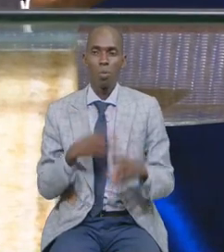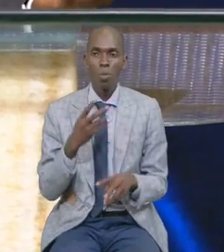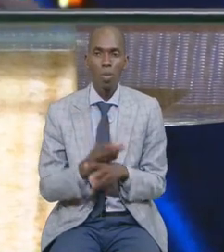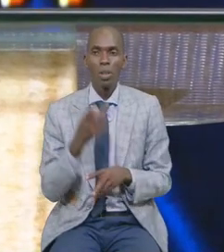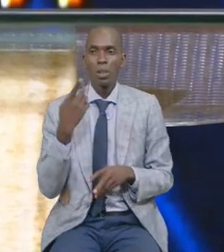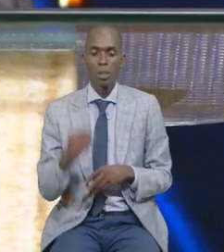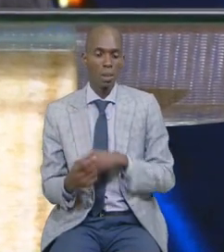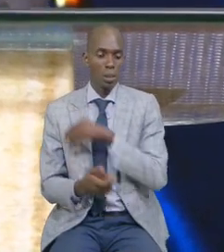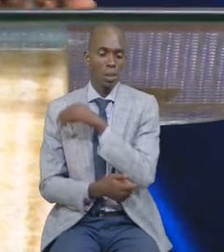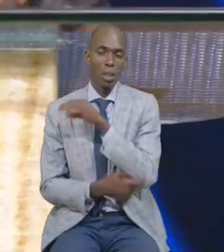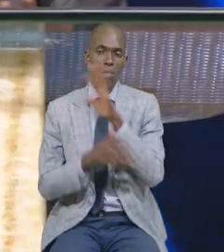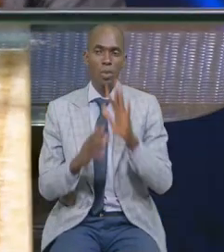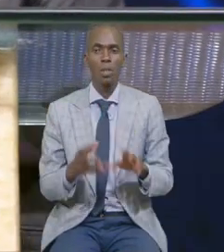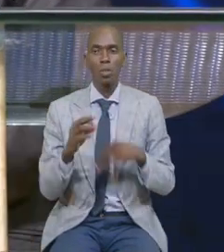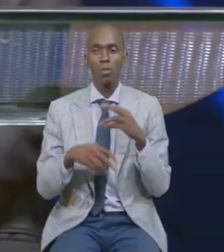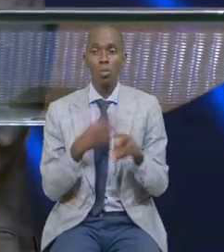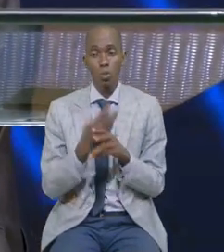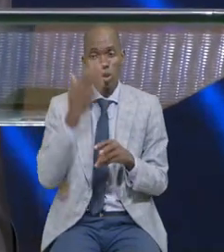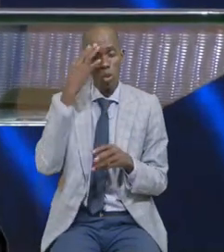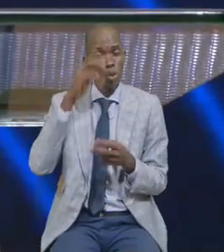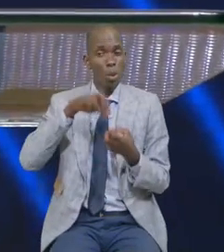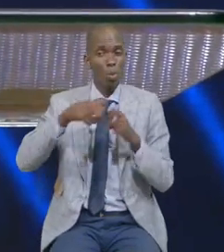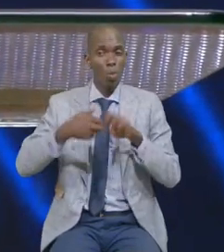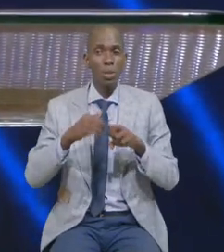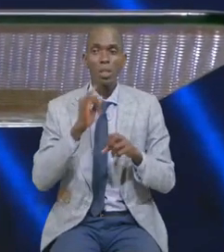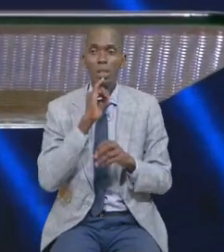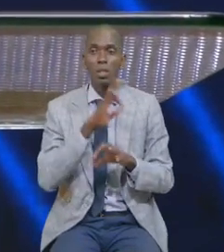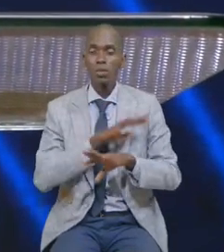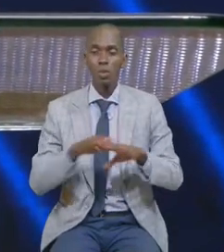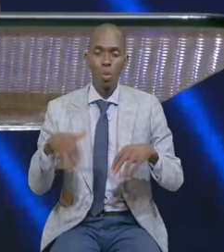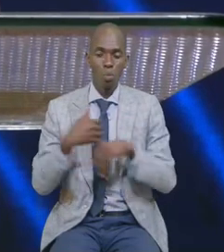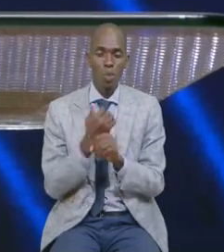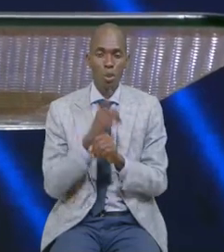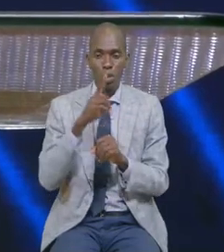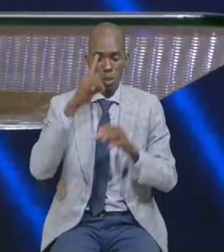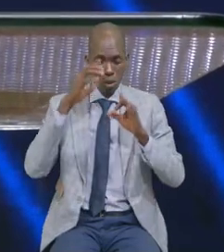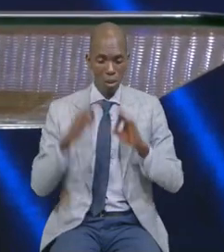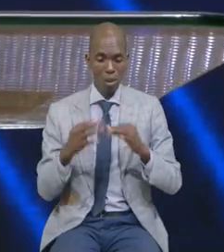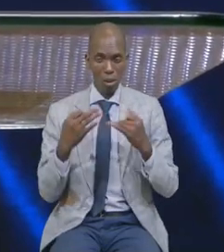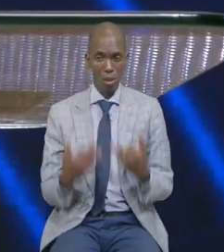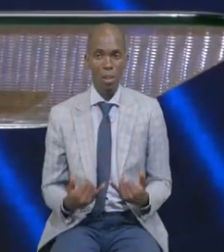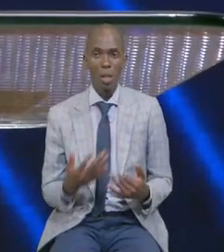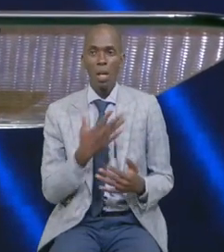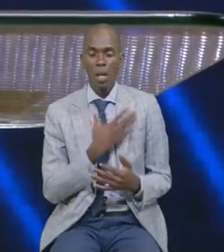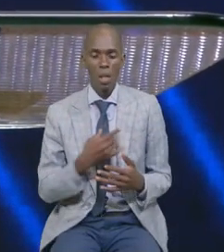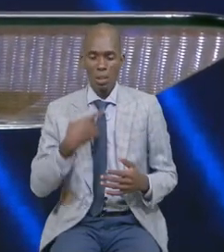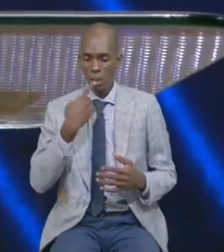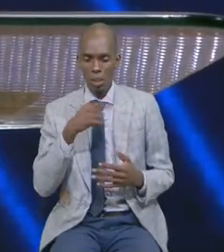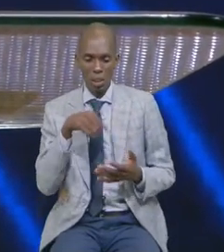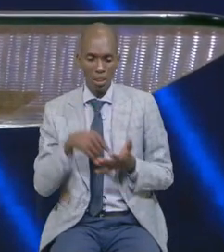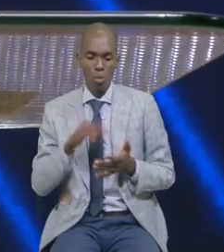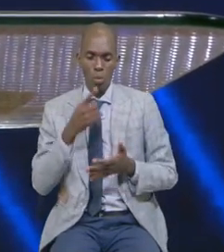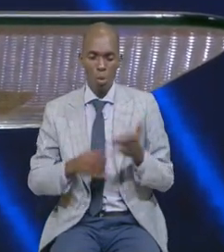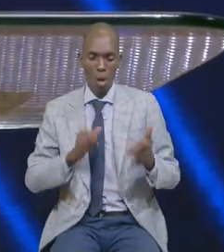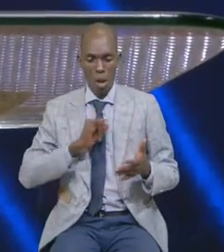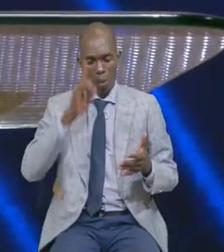tempters of the world. You see, the problem is, if you don't make your consecration and know that here is where you stand and this is